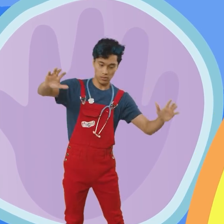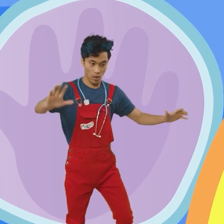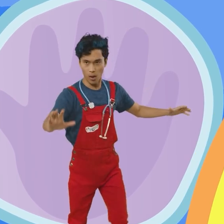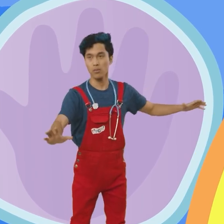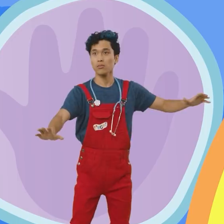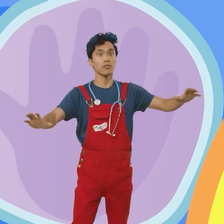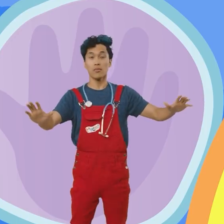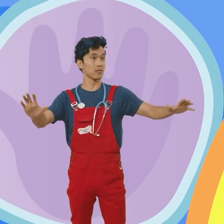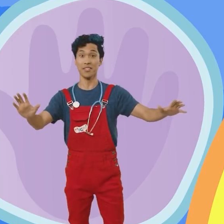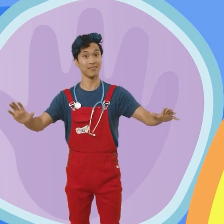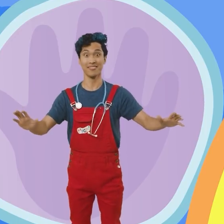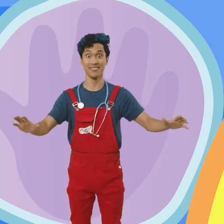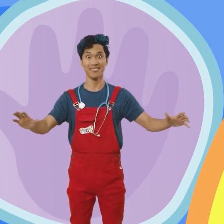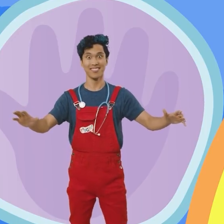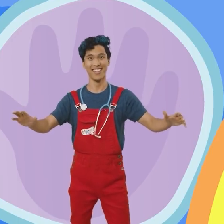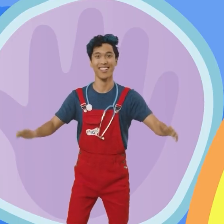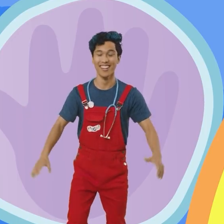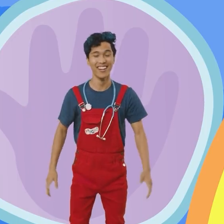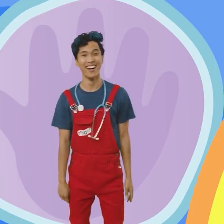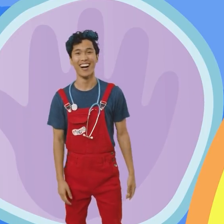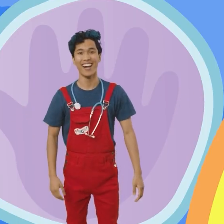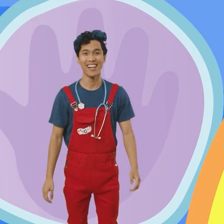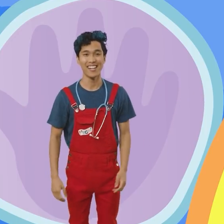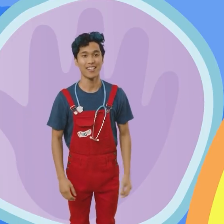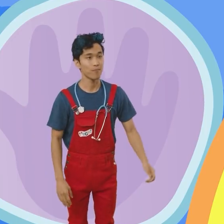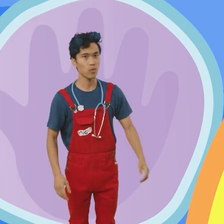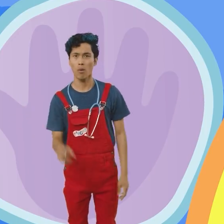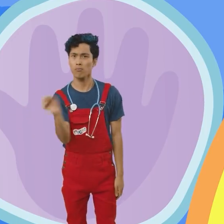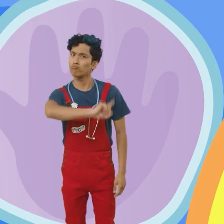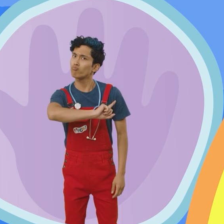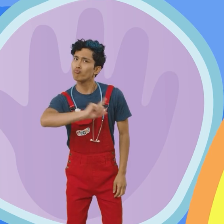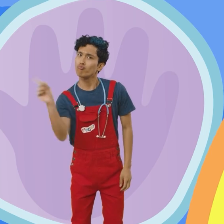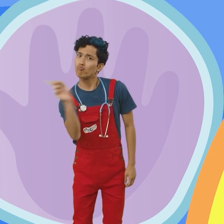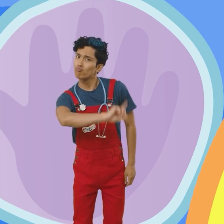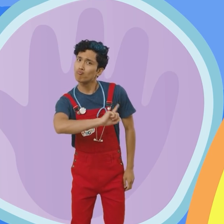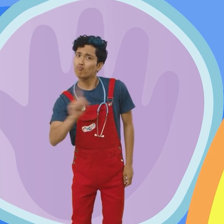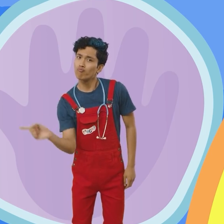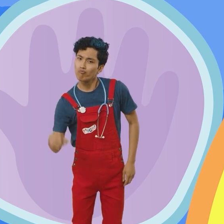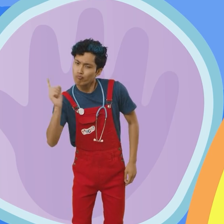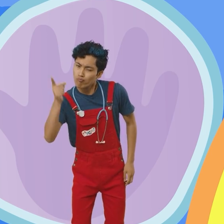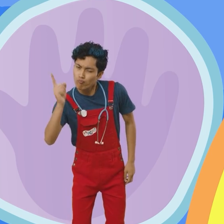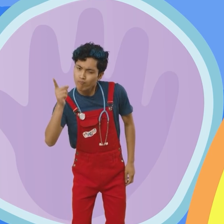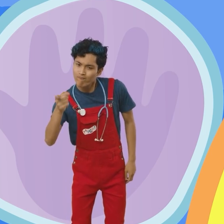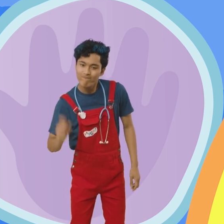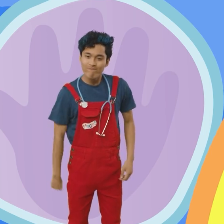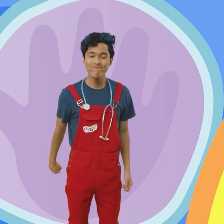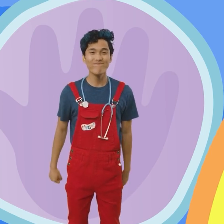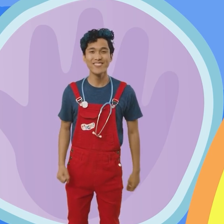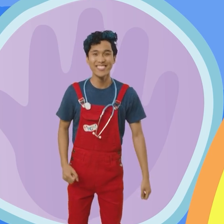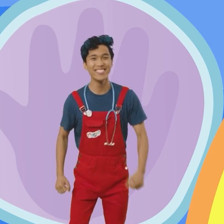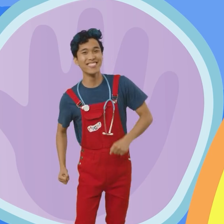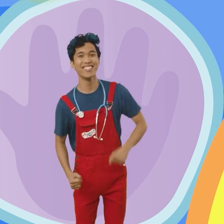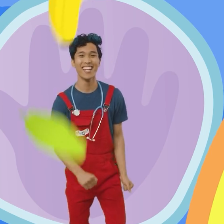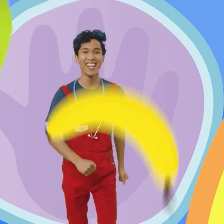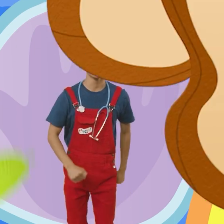head. Mother called the doctor and the doctor said, no more jumping on